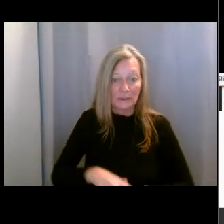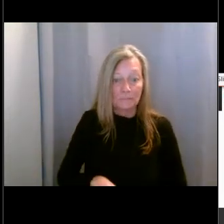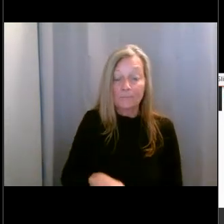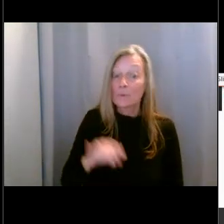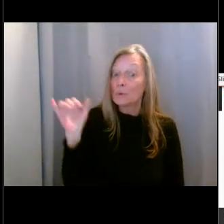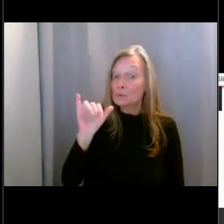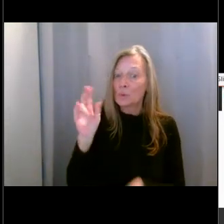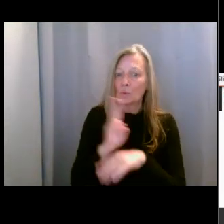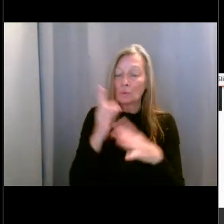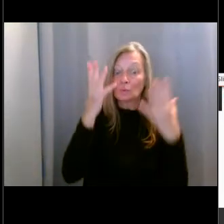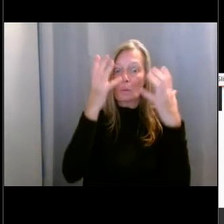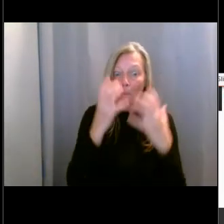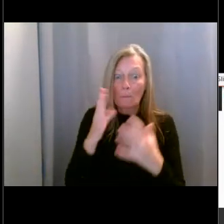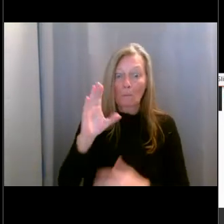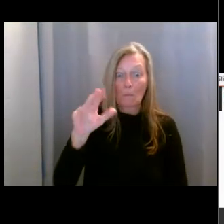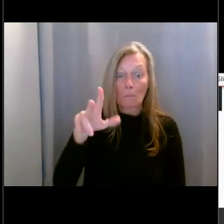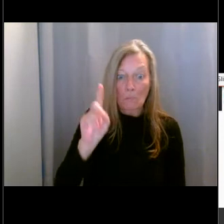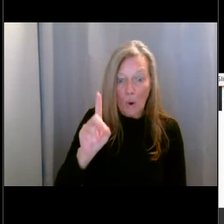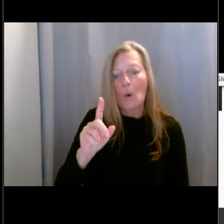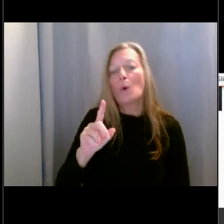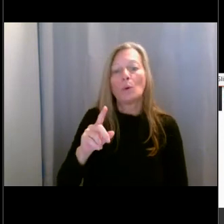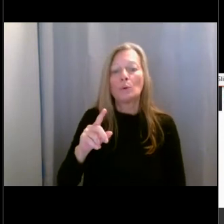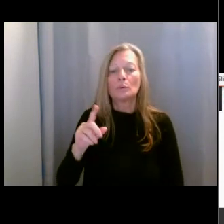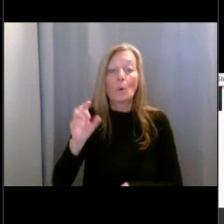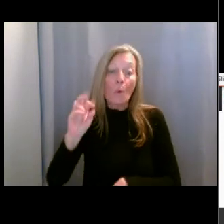large blocks of text, and we do that in our templates.